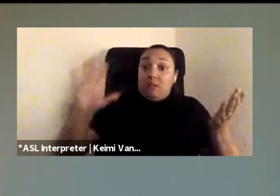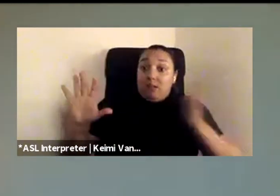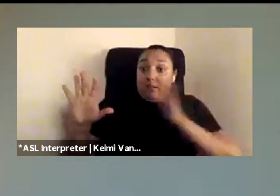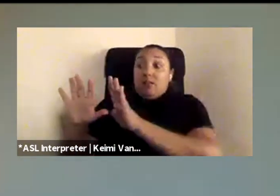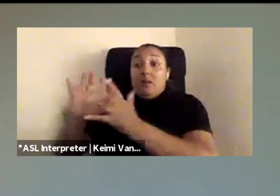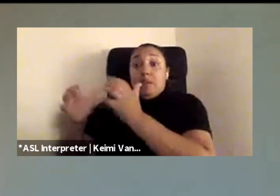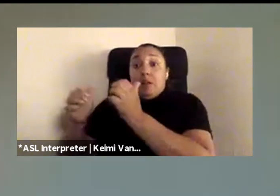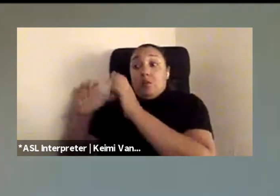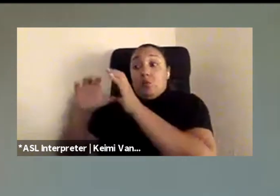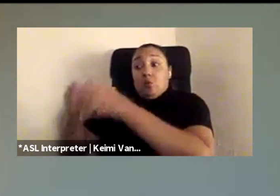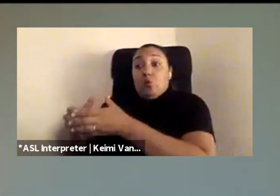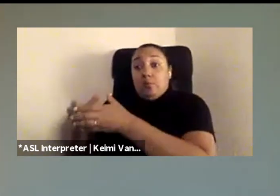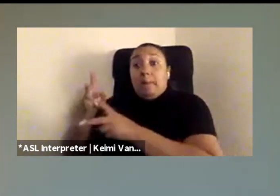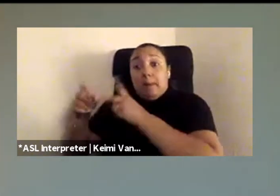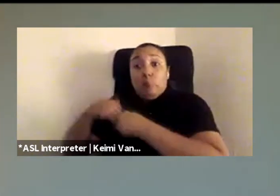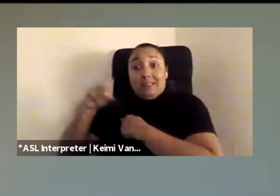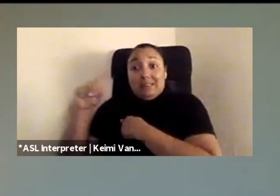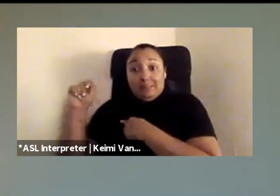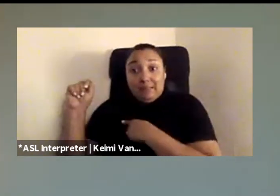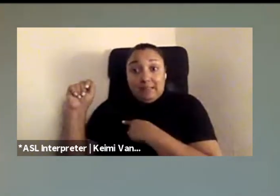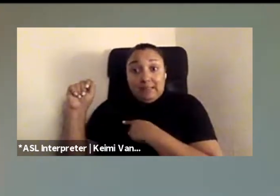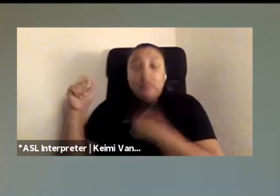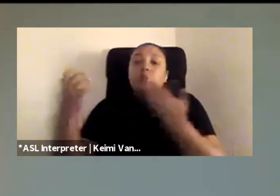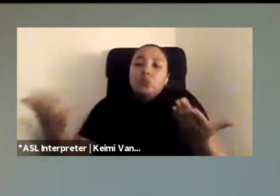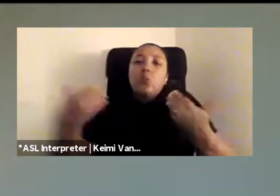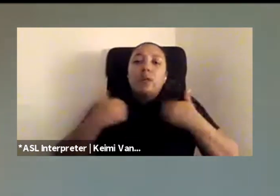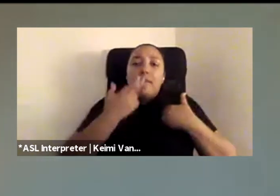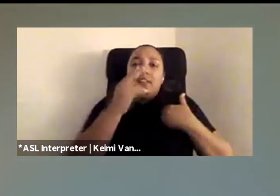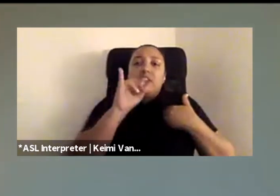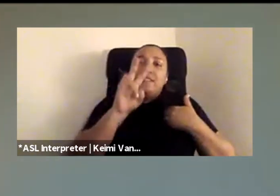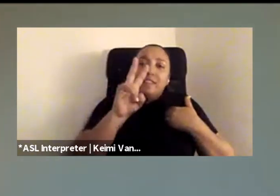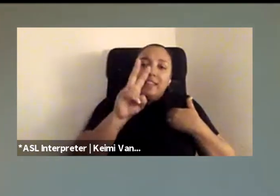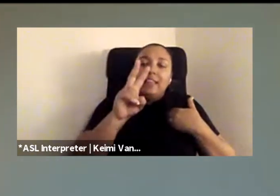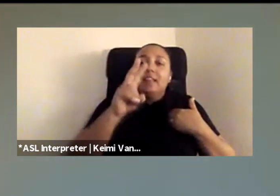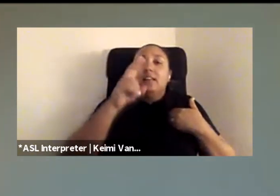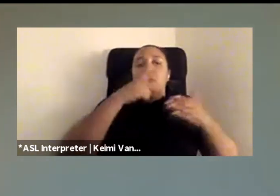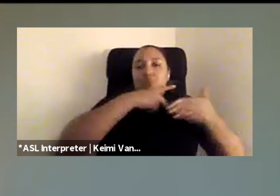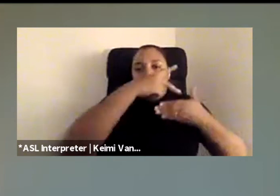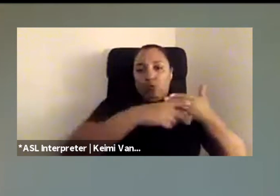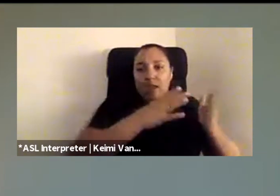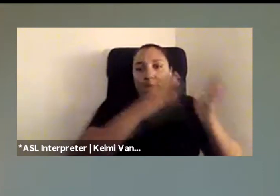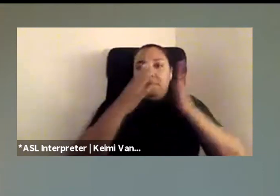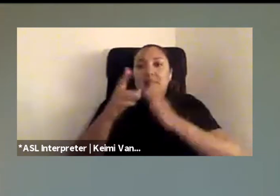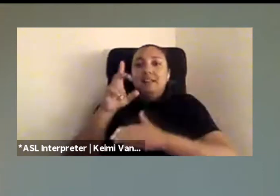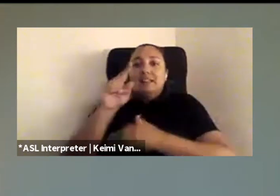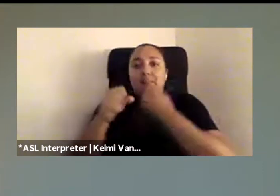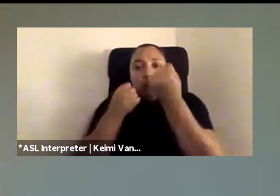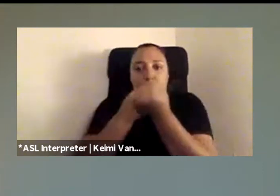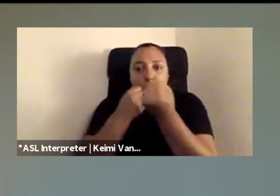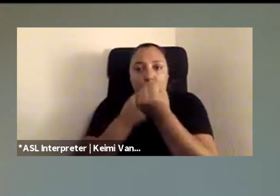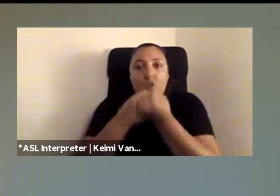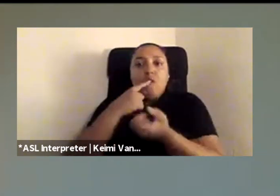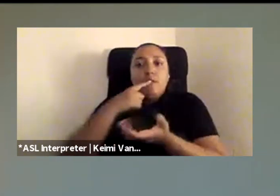we have a program that is the Hiv Aids Initiative. We have a program for the disability supports for dancers and artists